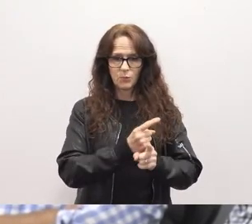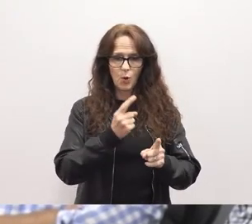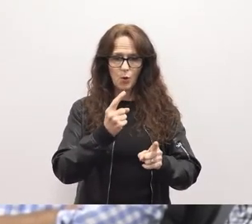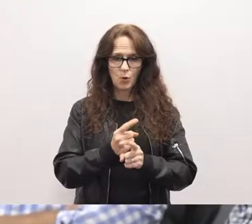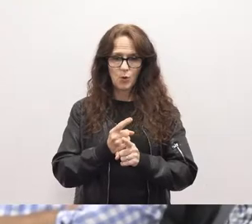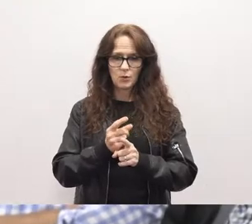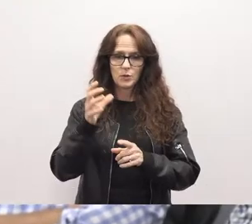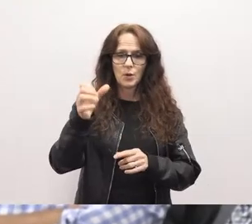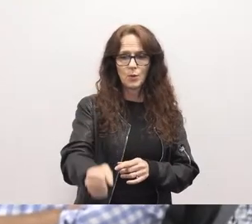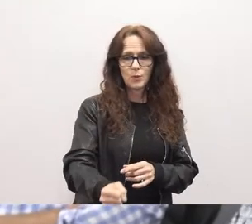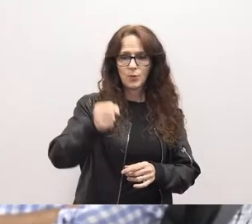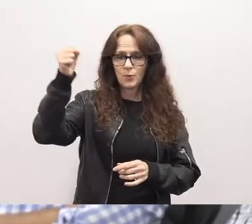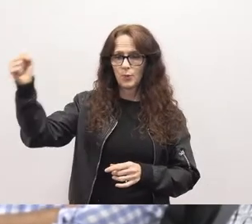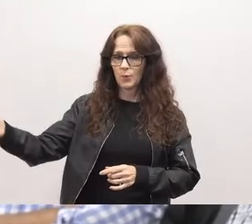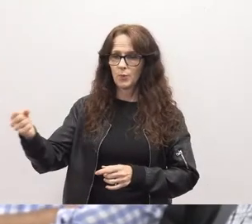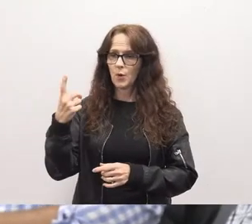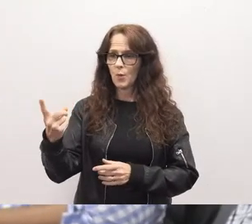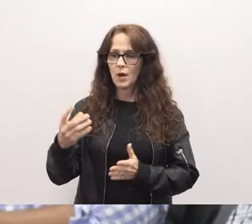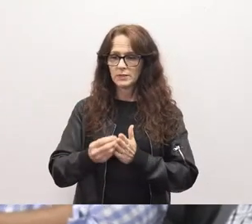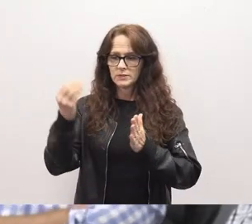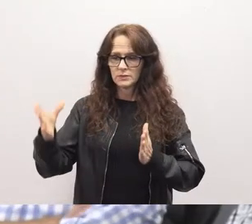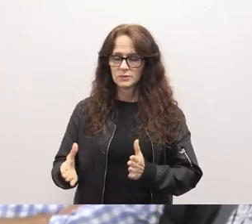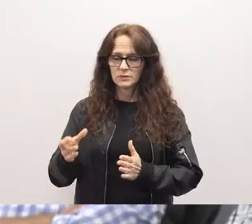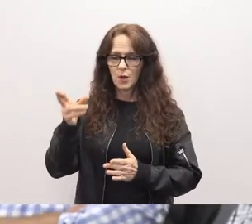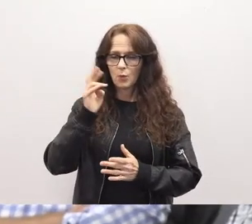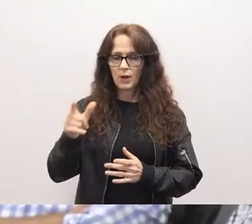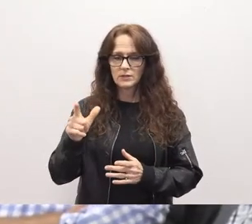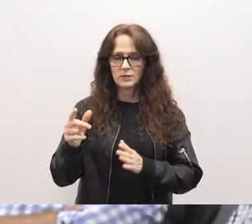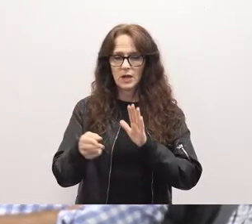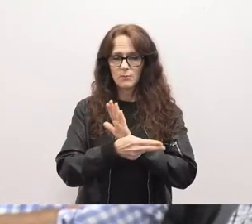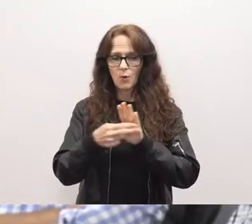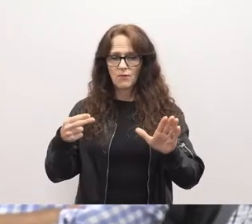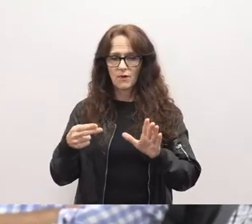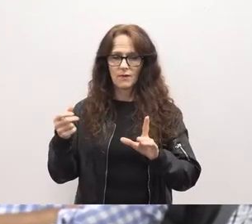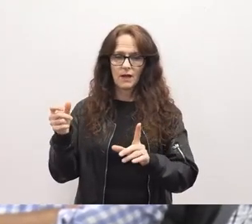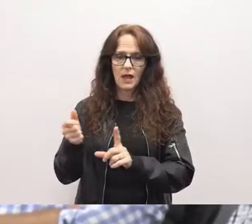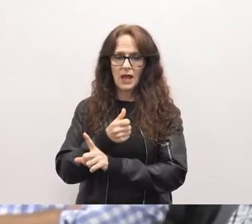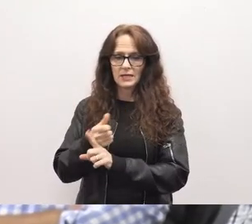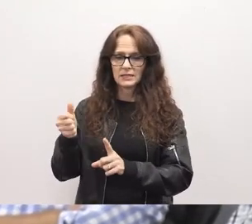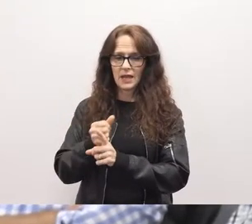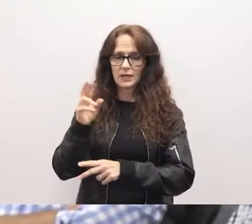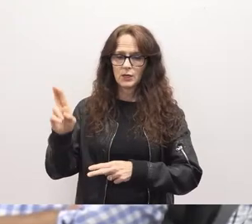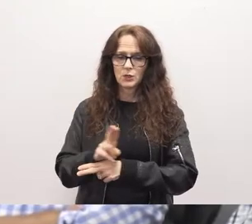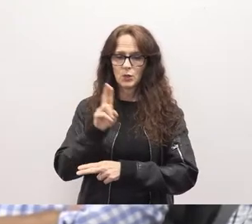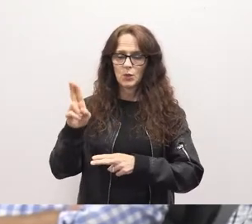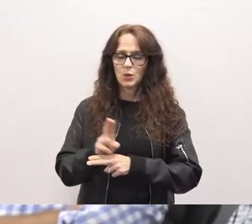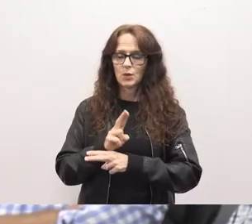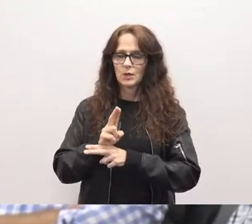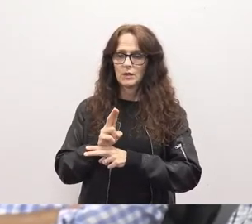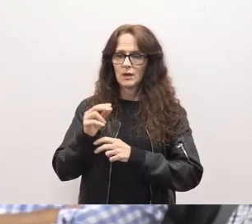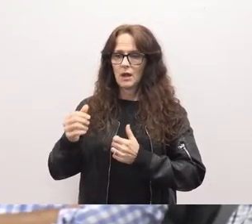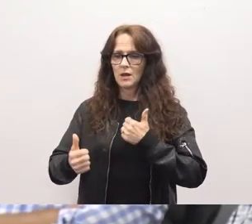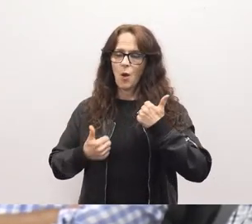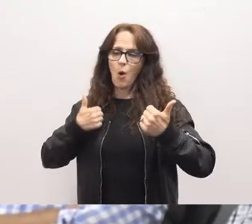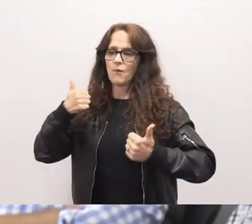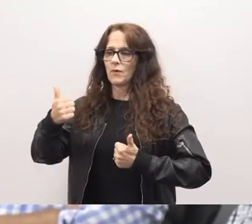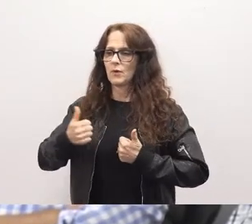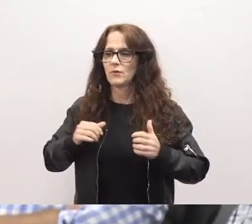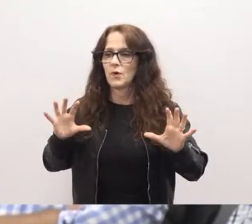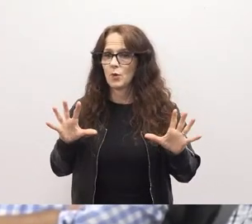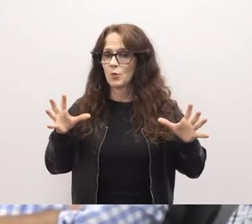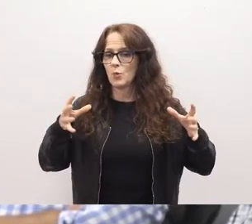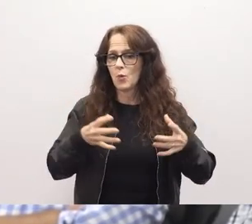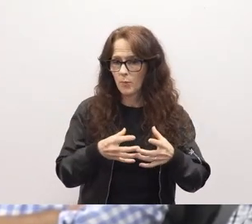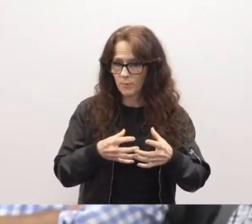to relocate one student who is being racially profiled and attacked by usually an overly aggressive group of